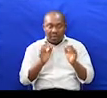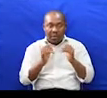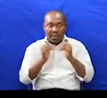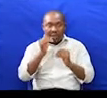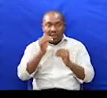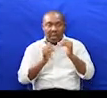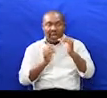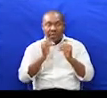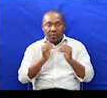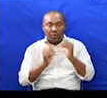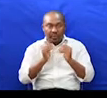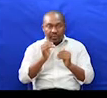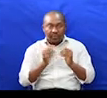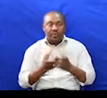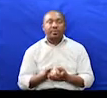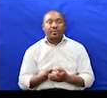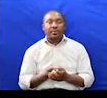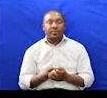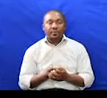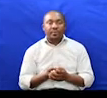big ratio. Atom